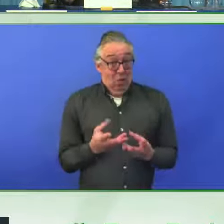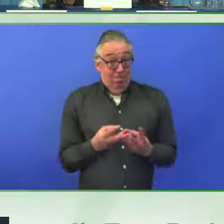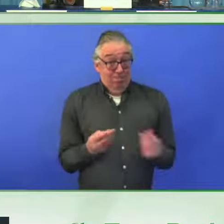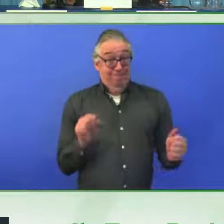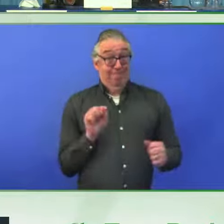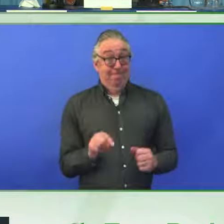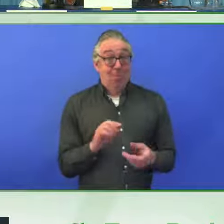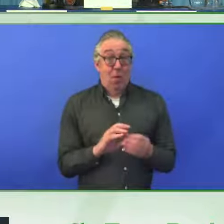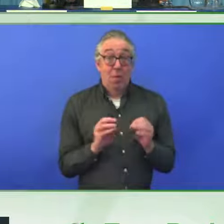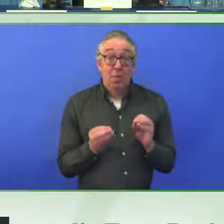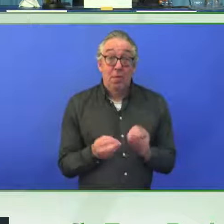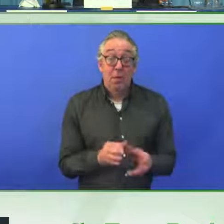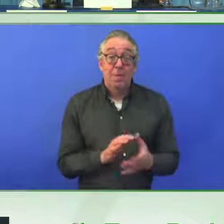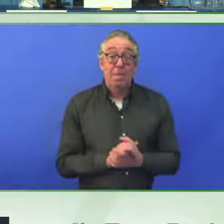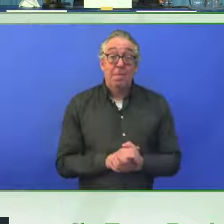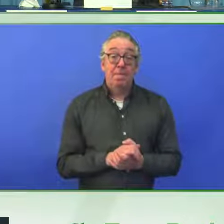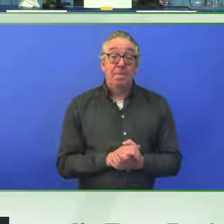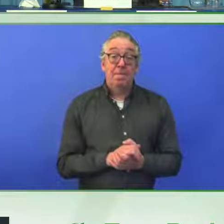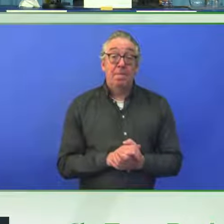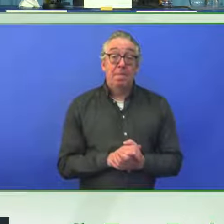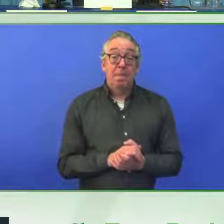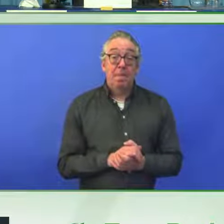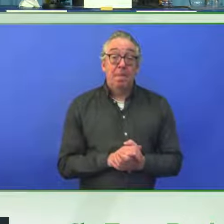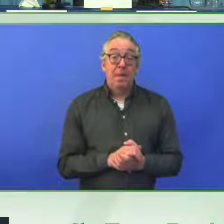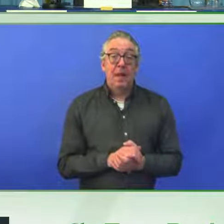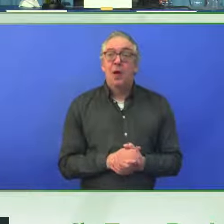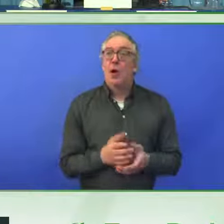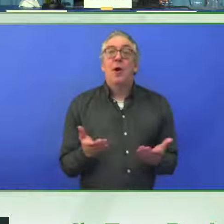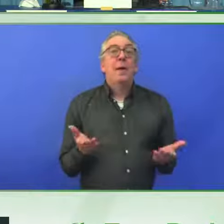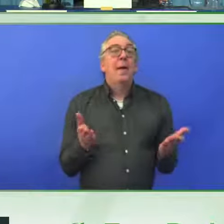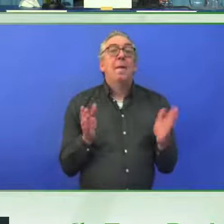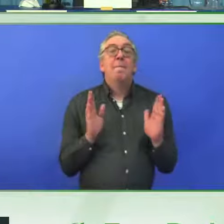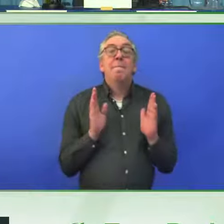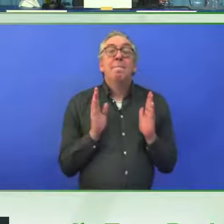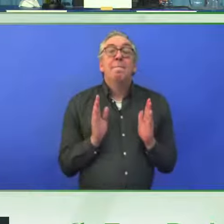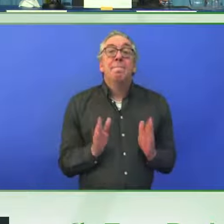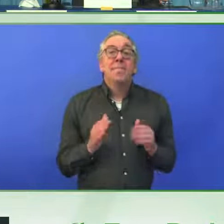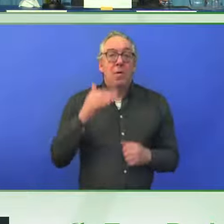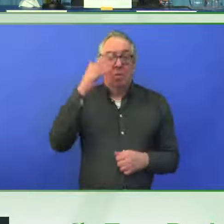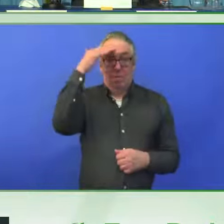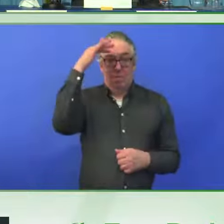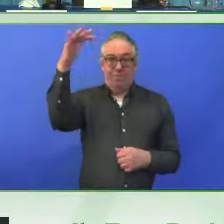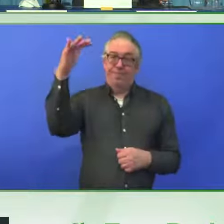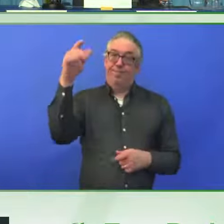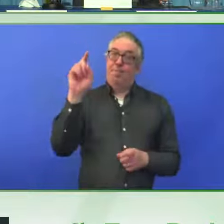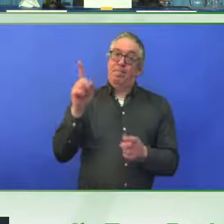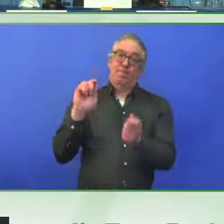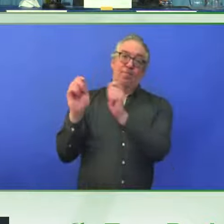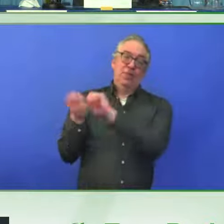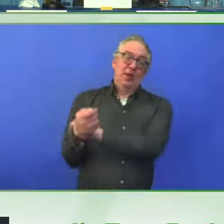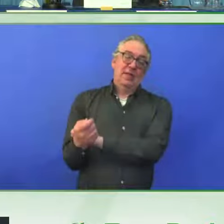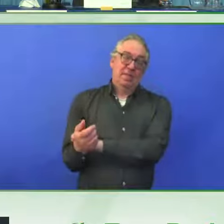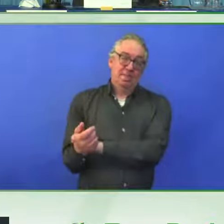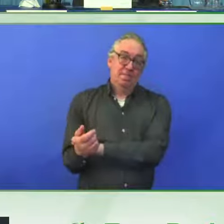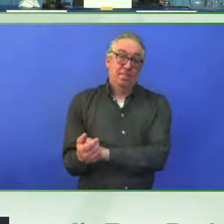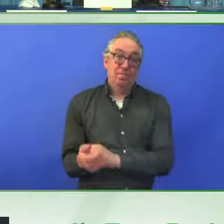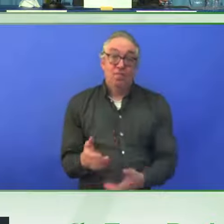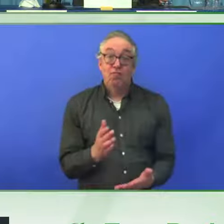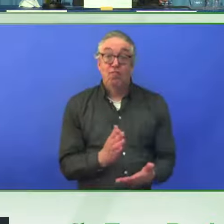Changing the paradigm, because it's true that some cities in Europe are developing in a